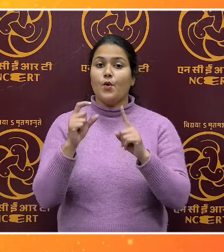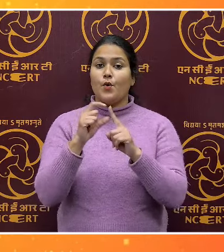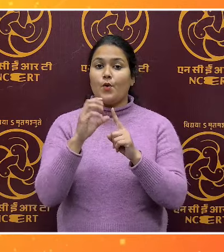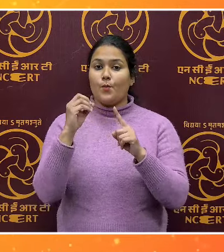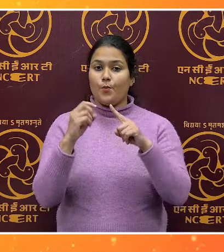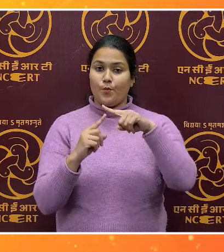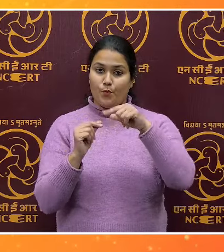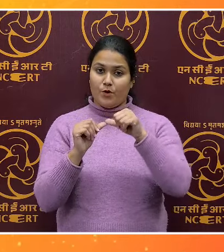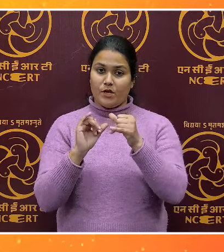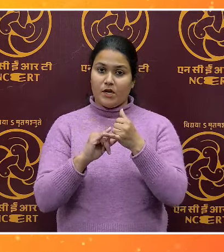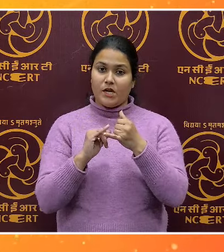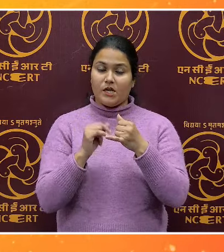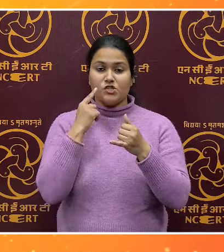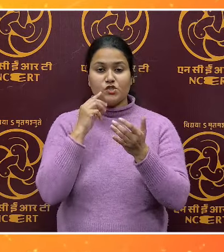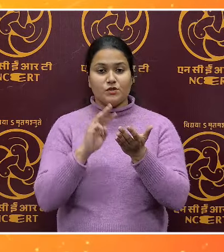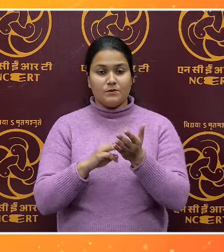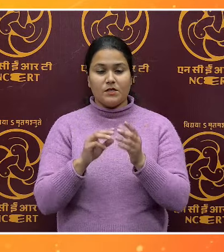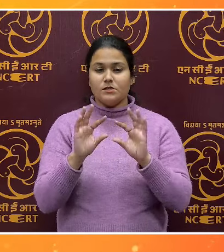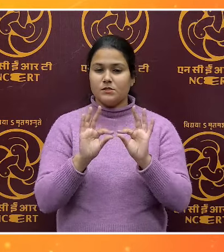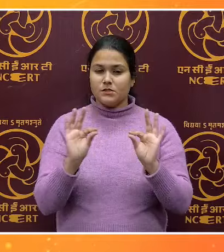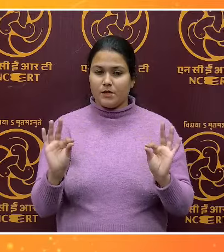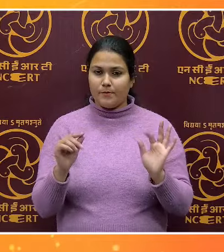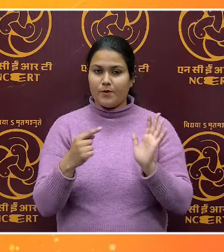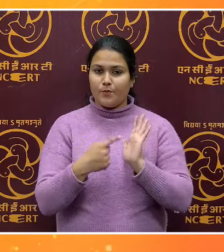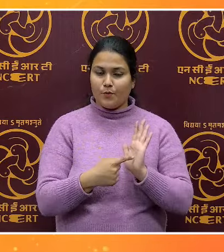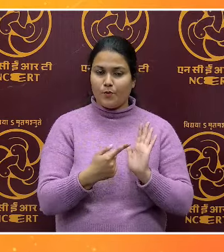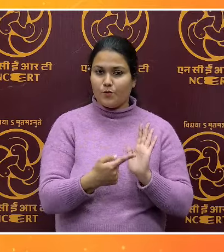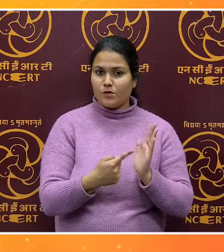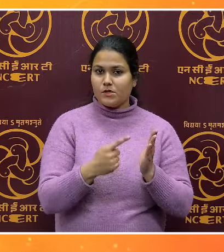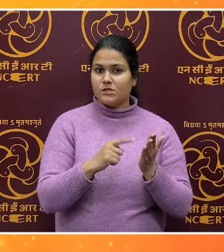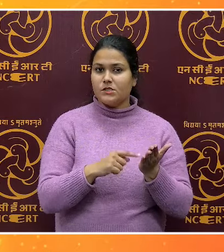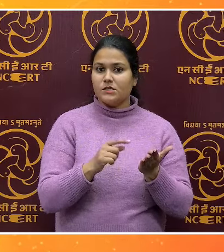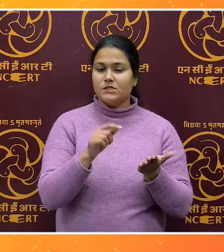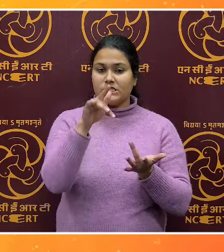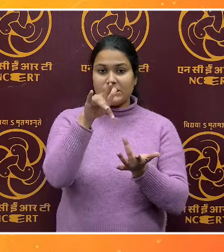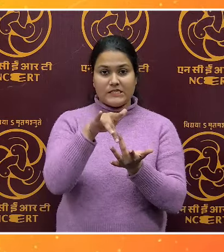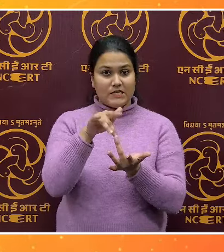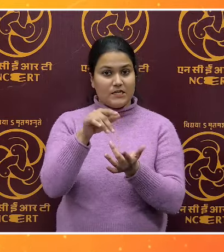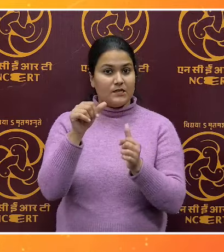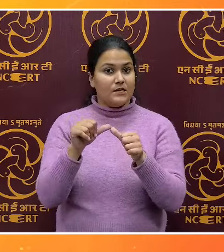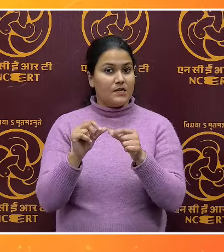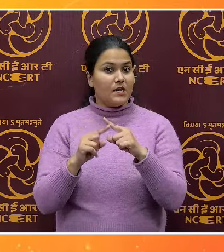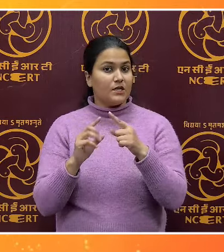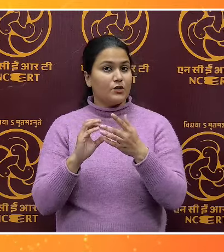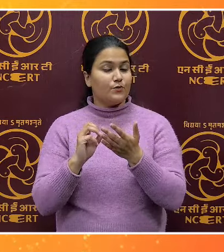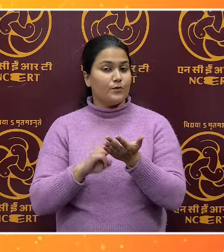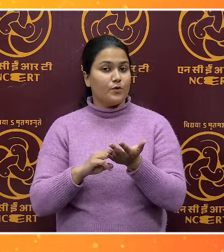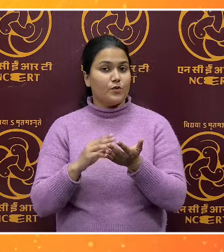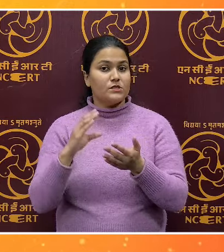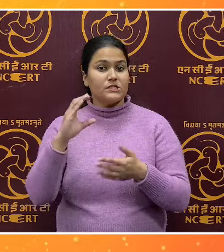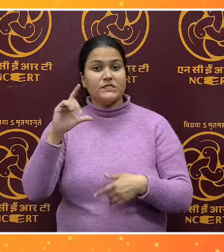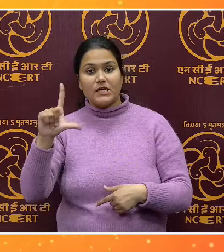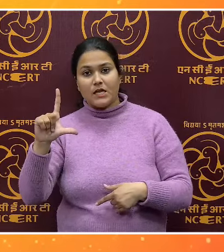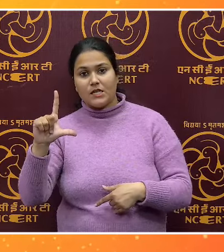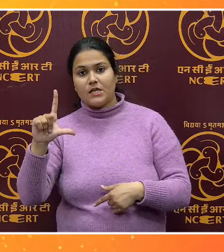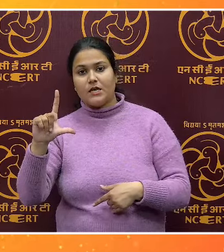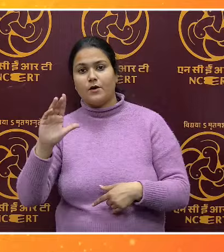counter ion, iron is the central metal atom, and Cn is the ligand.